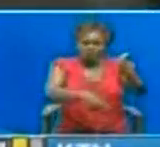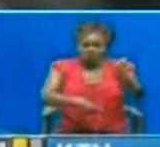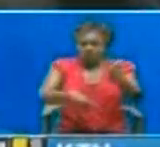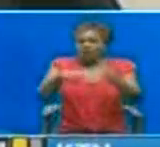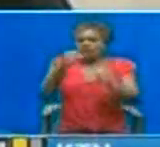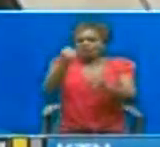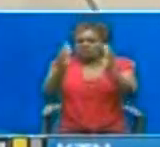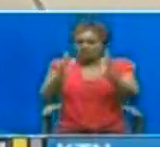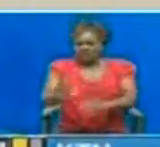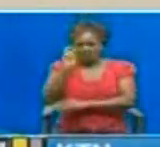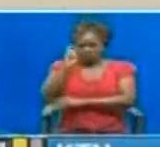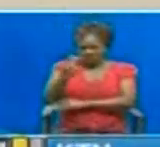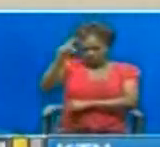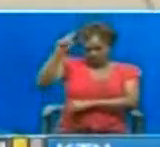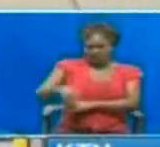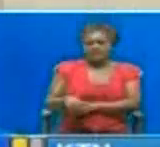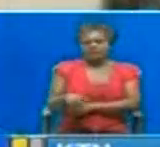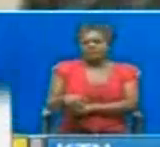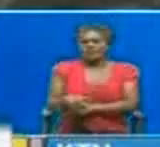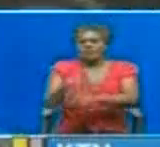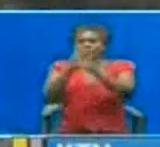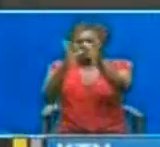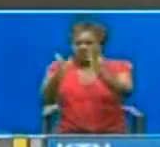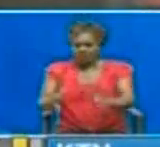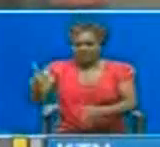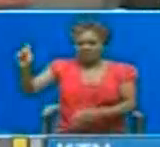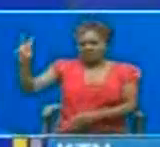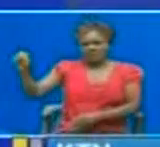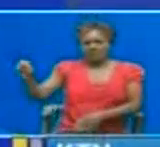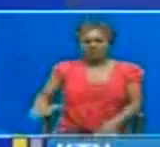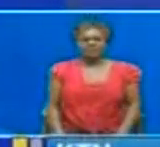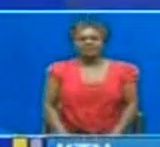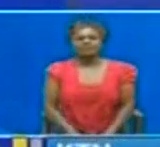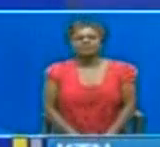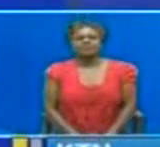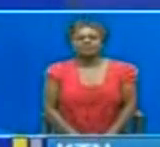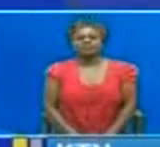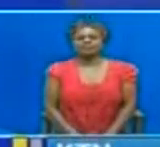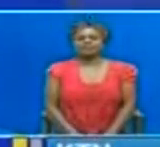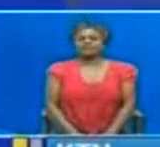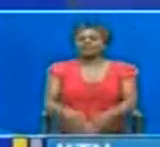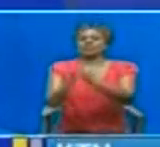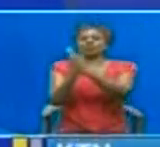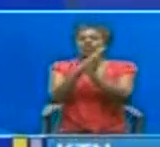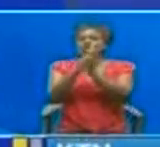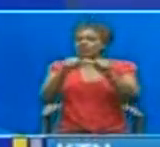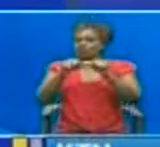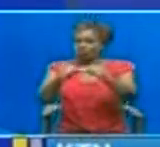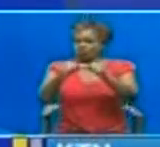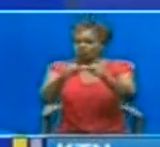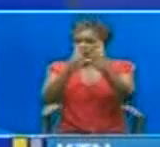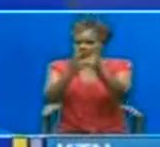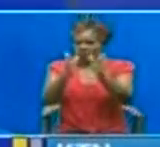for motorists to be watchful. Sharon Momanyi, KTN. Let's stick with our story, and as Sharon Momanyi